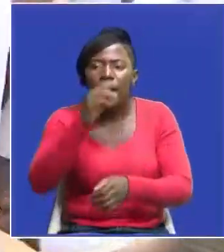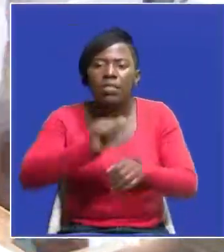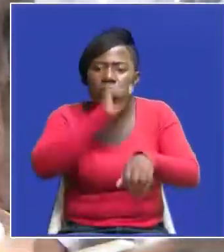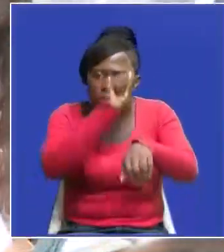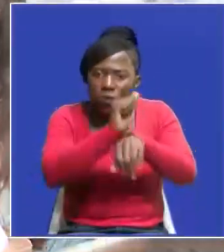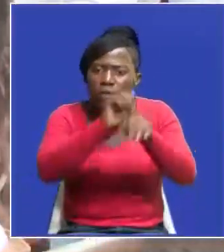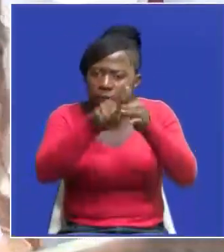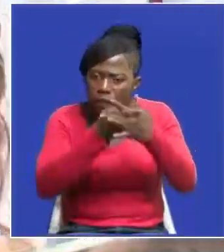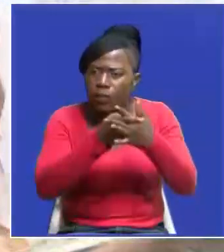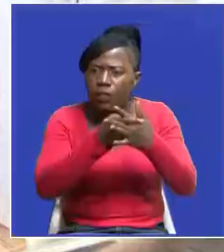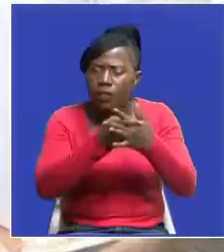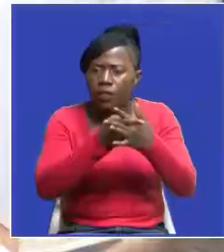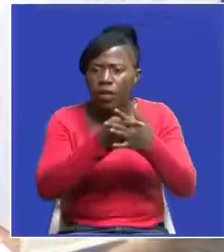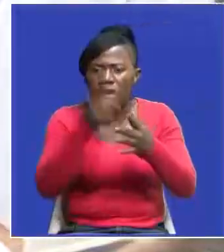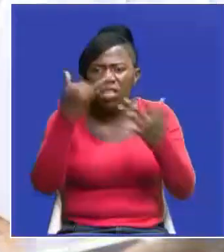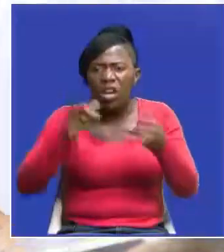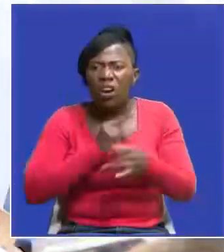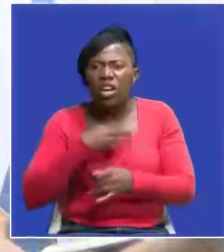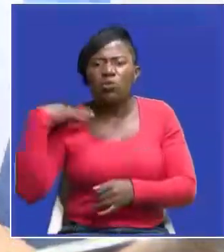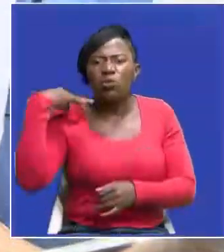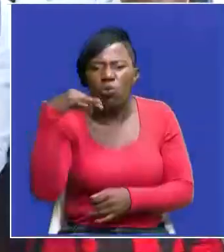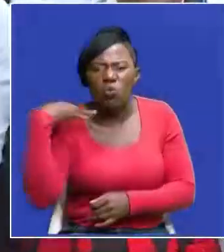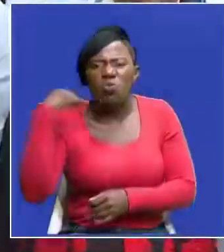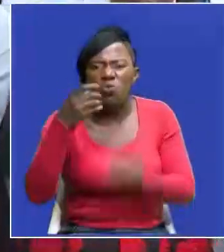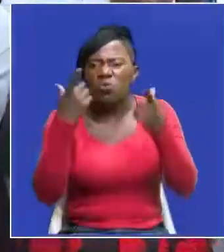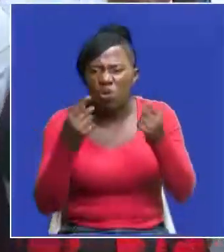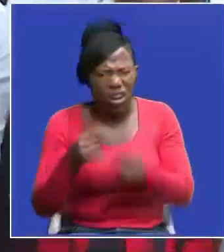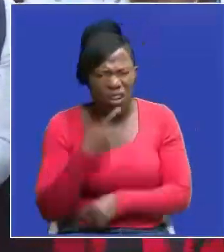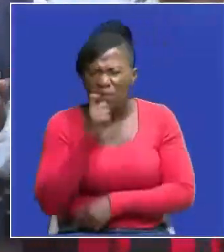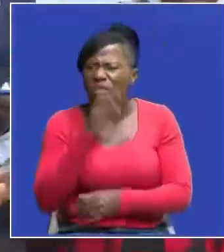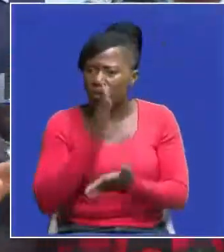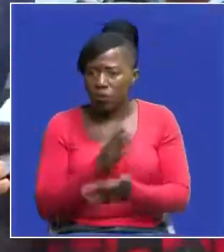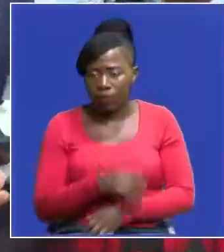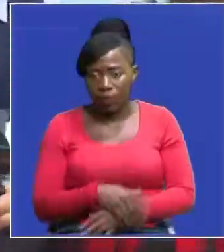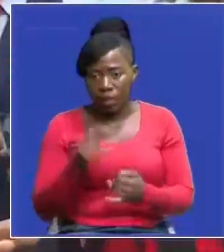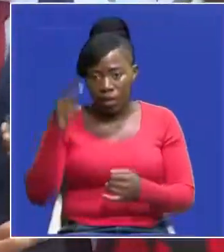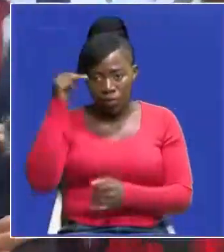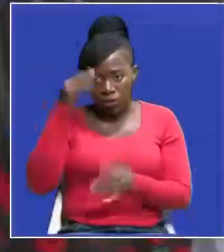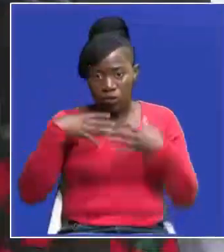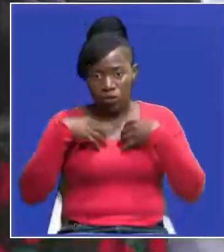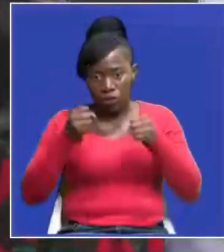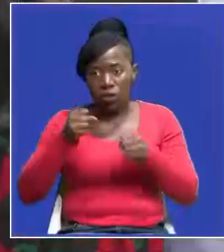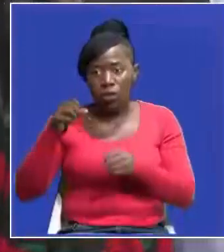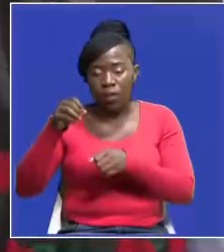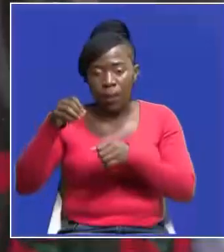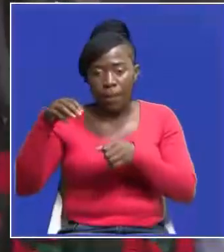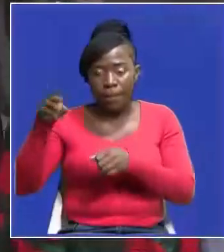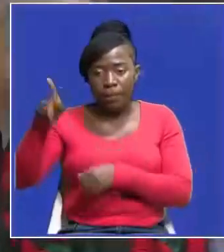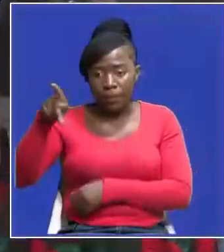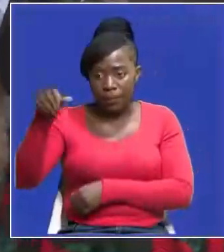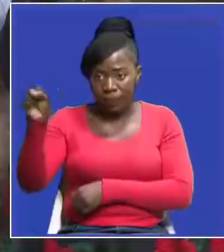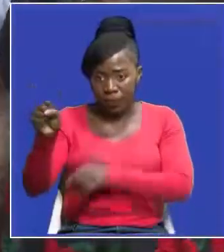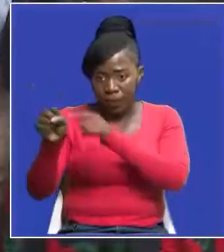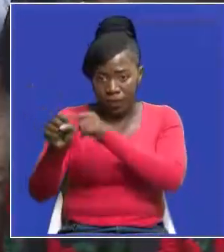once. This story of volunteering should come to an end. Ministry of Health Permanent Secretary Lakson Kasonka,